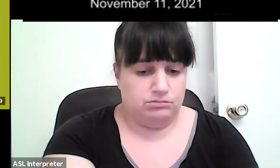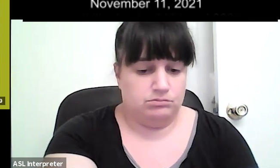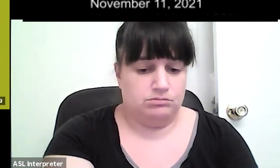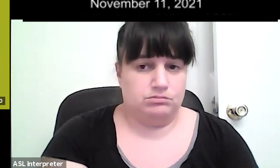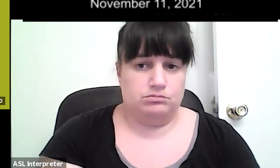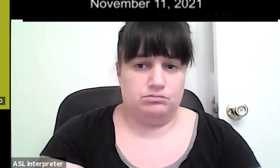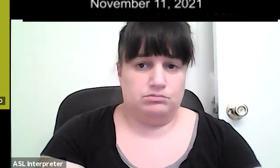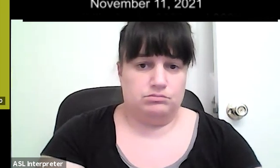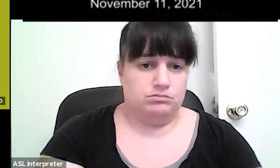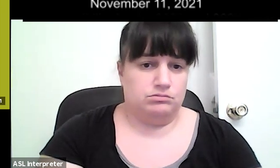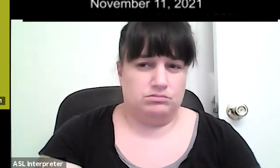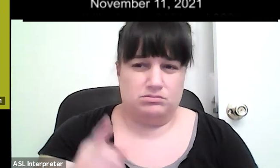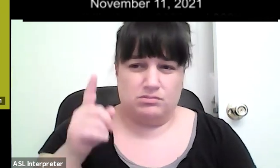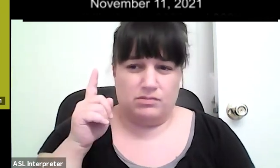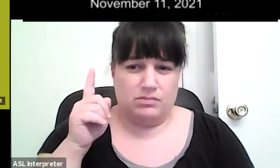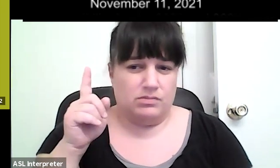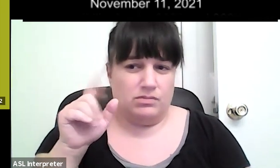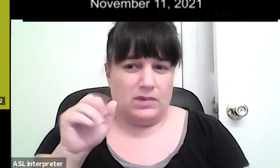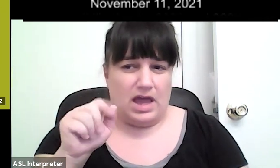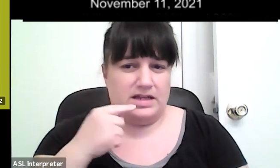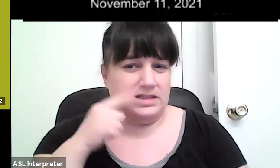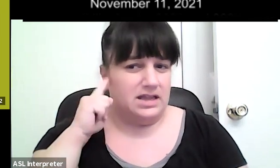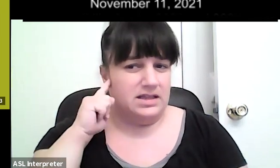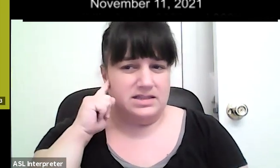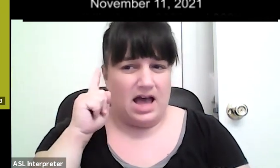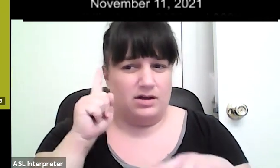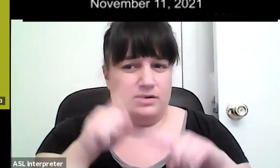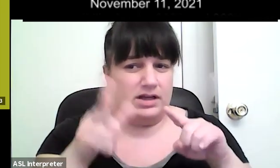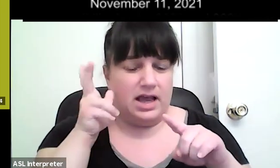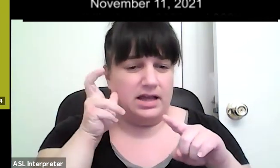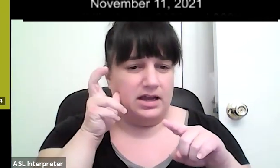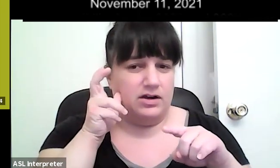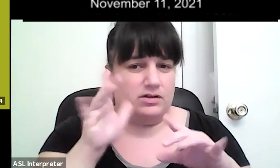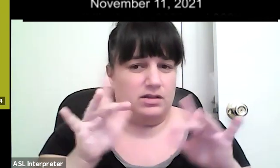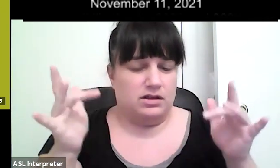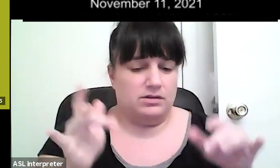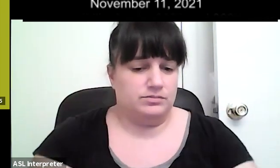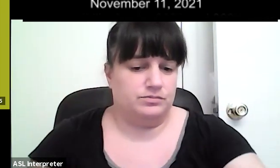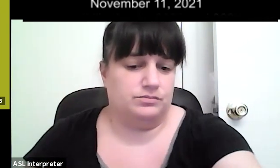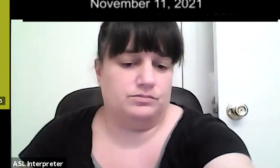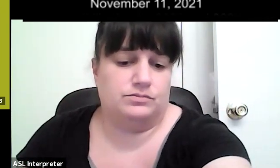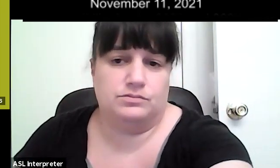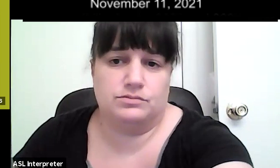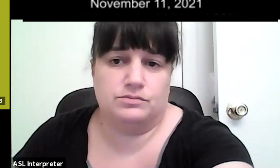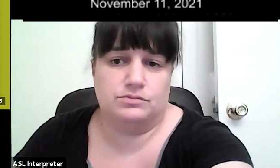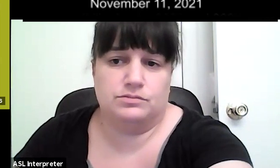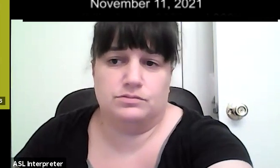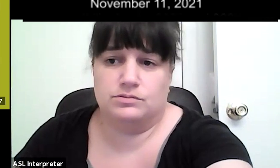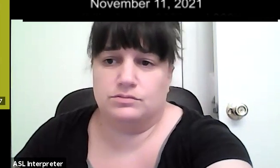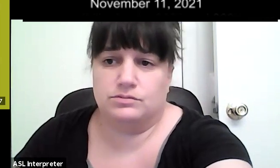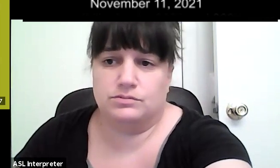The sound here is a little too soft for us to hear. Oh, okay. No mind. I'll just skip to the next